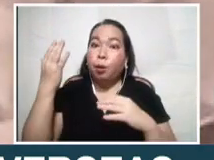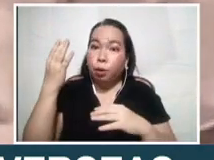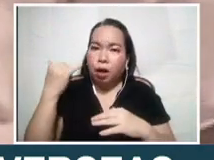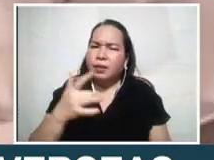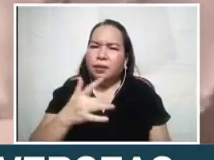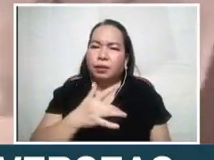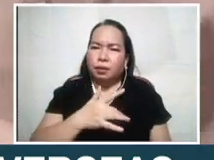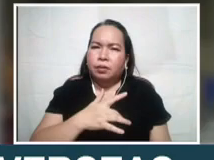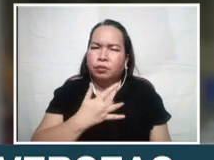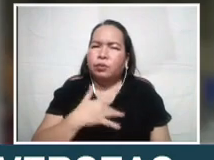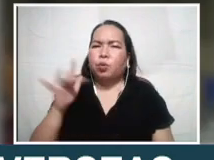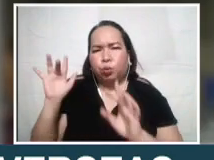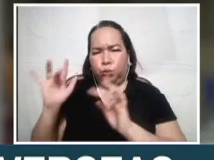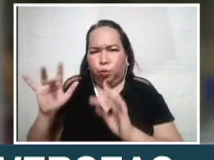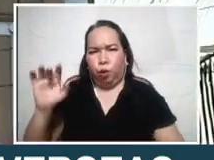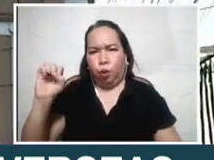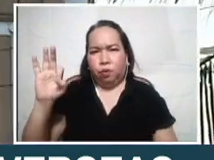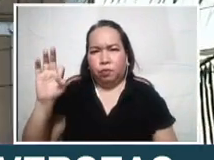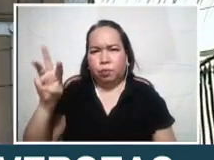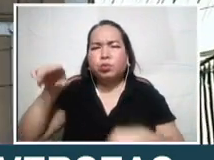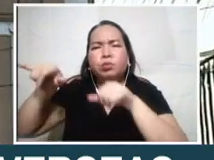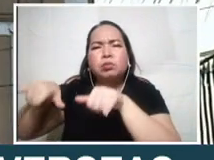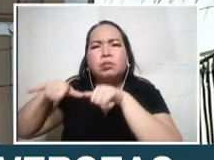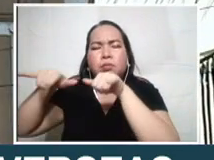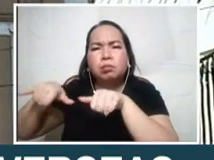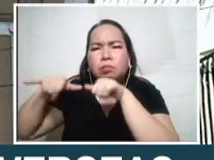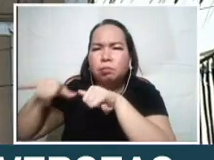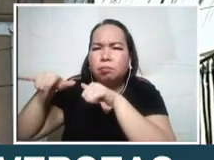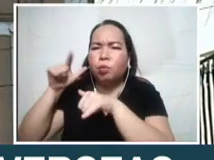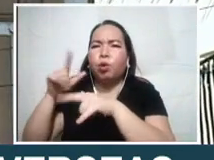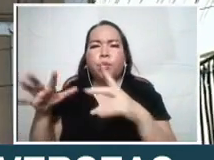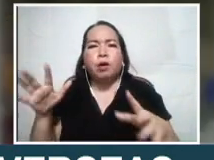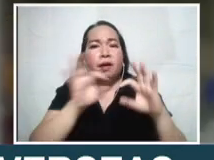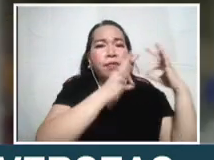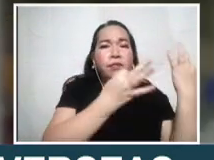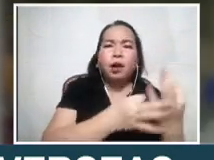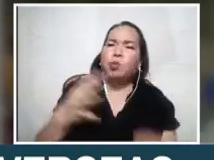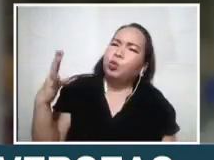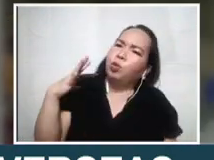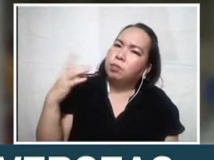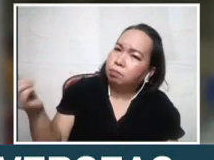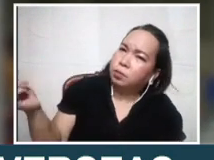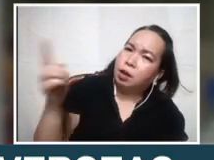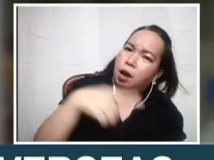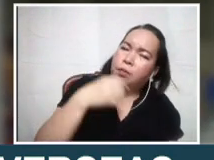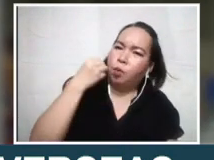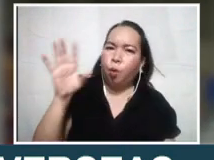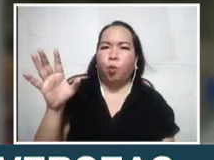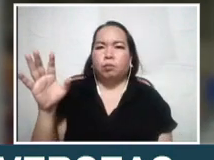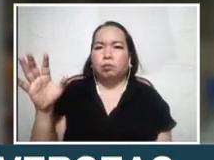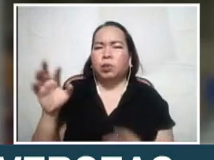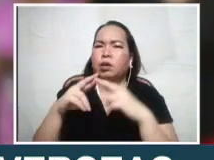our OFWs have been missing their relatives and family. So we want them to go home to their